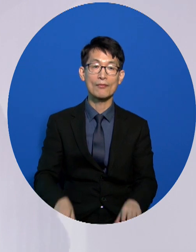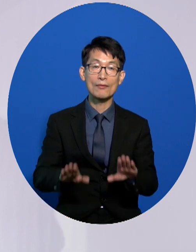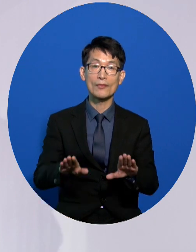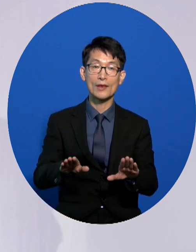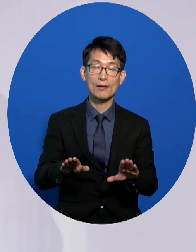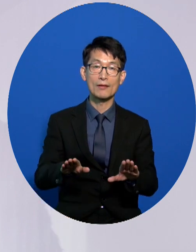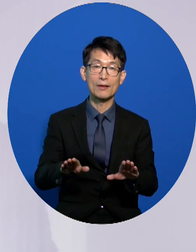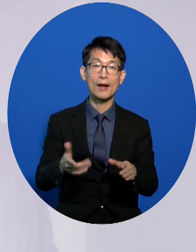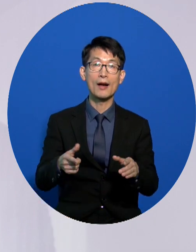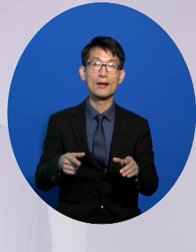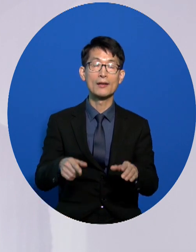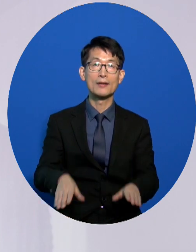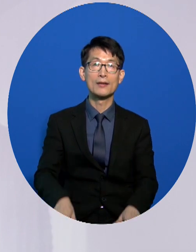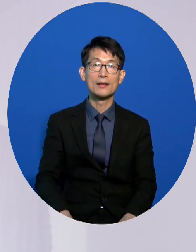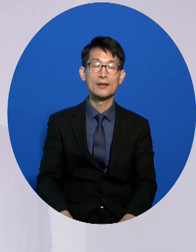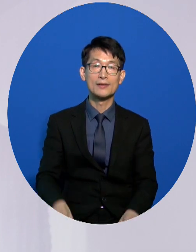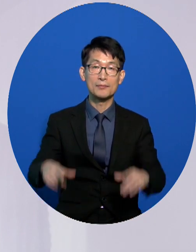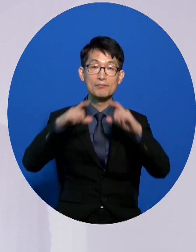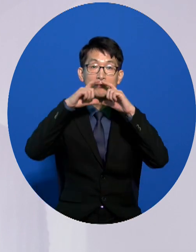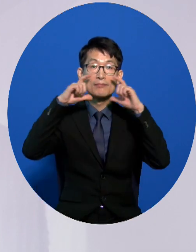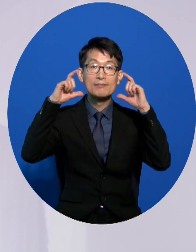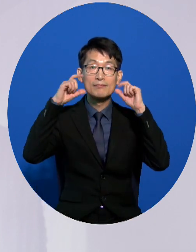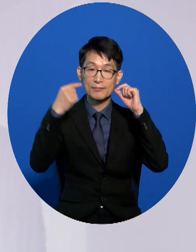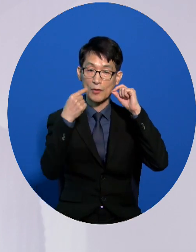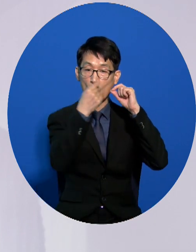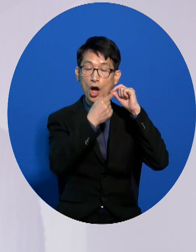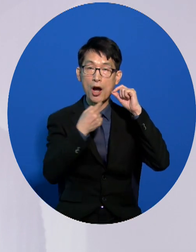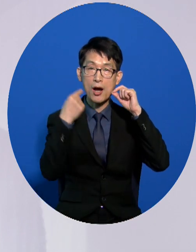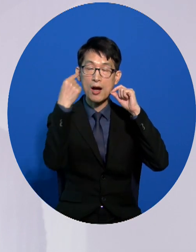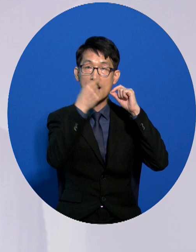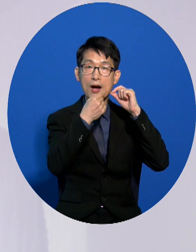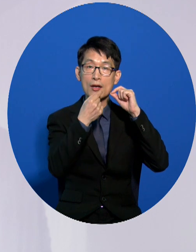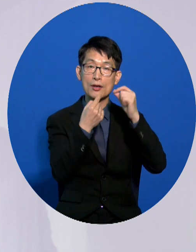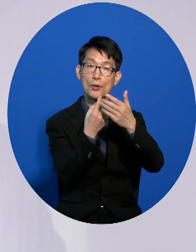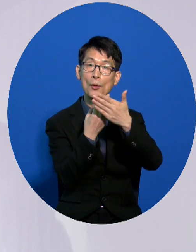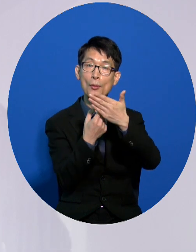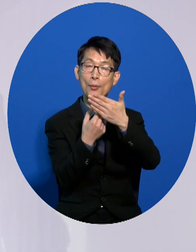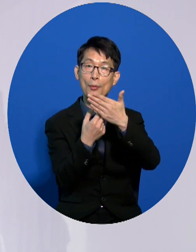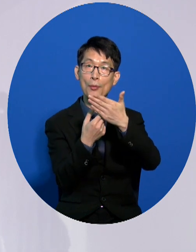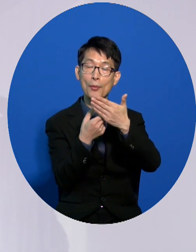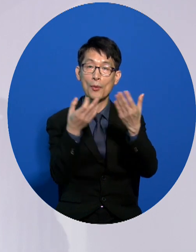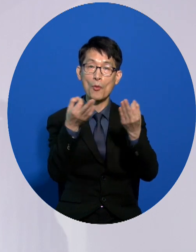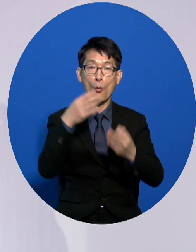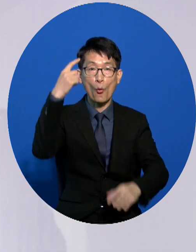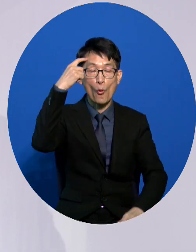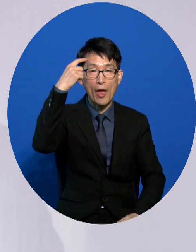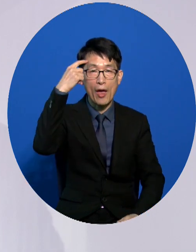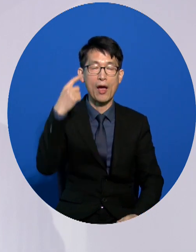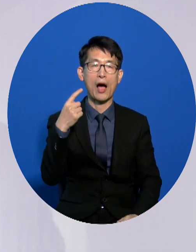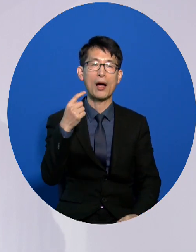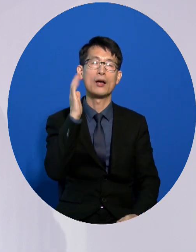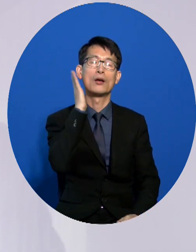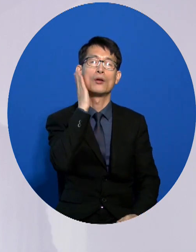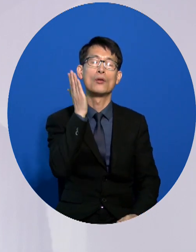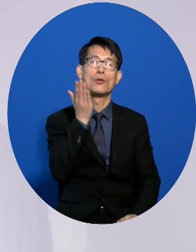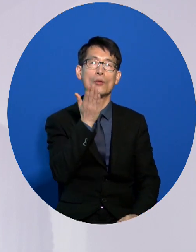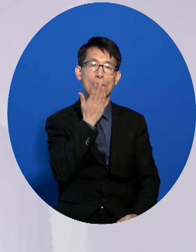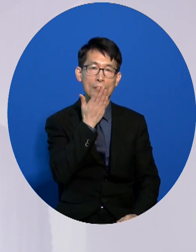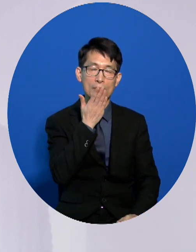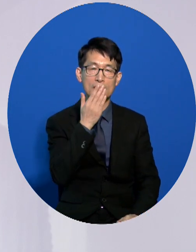So today at this round table, we are wearing this transparent